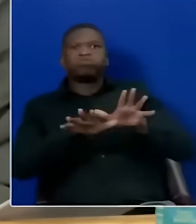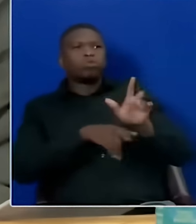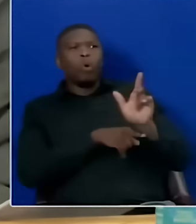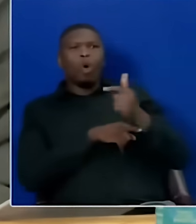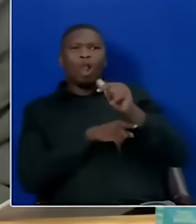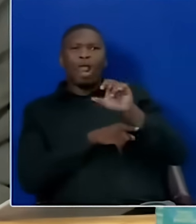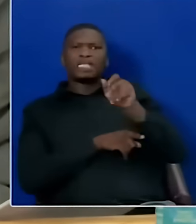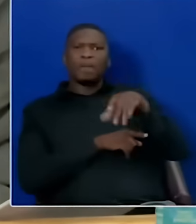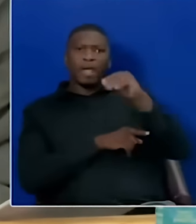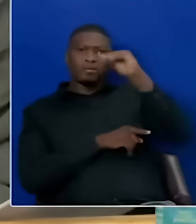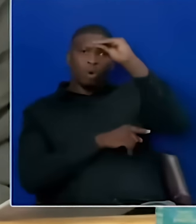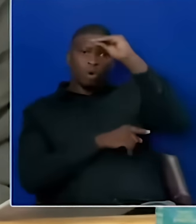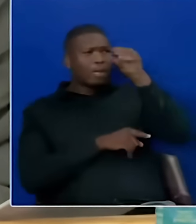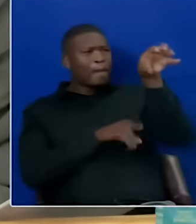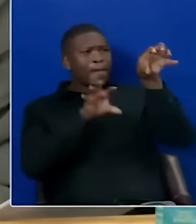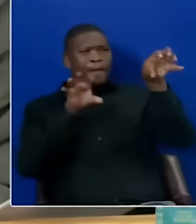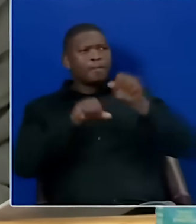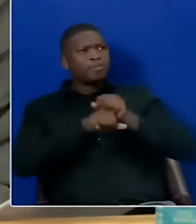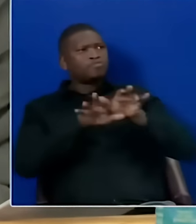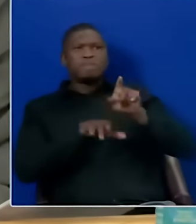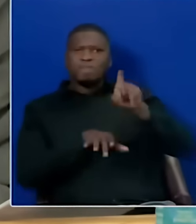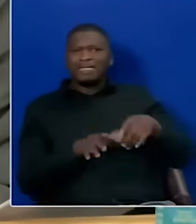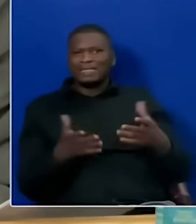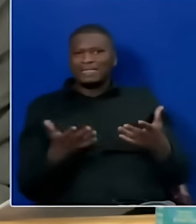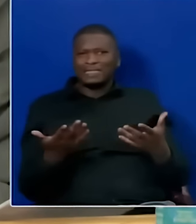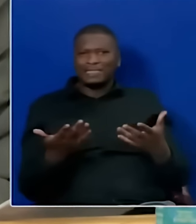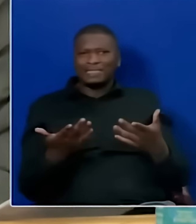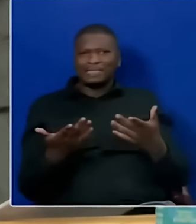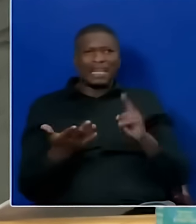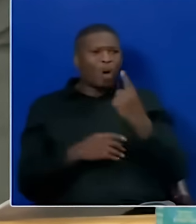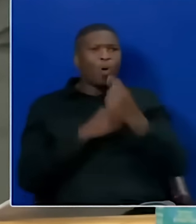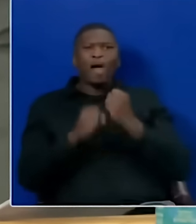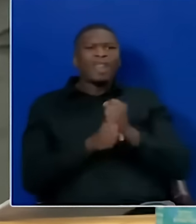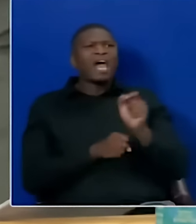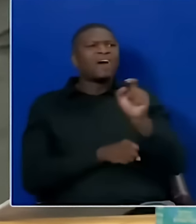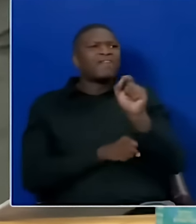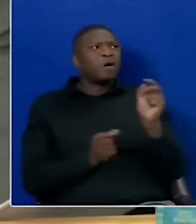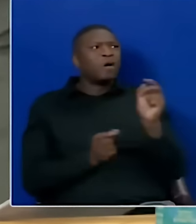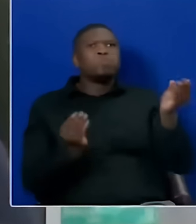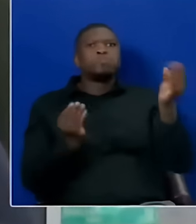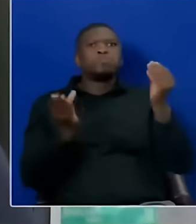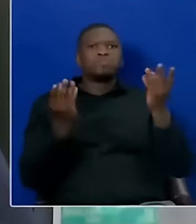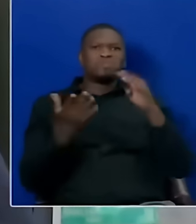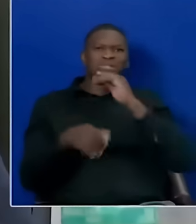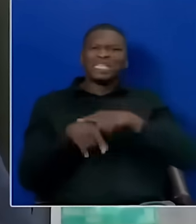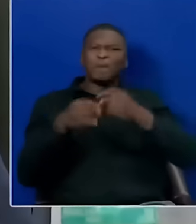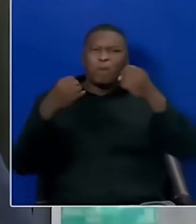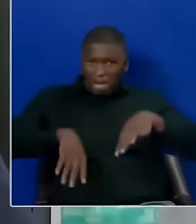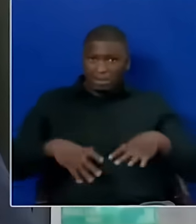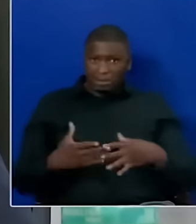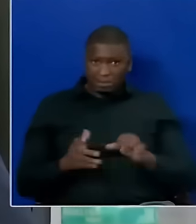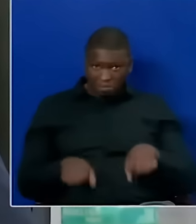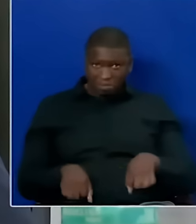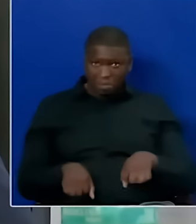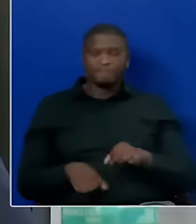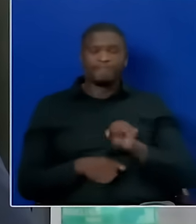head, Brigadier. Is that an agreement? I totally agree, Commissioners. I totally